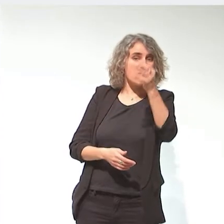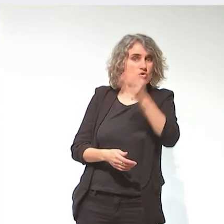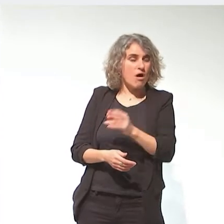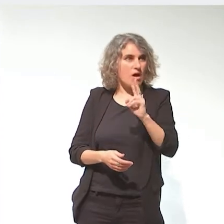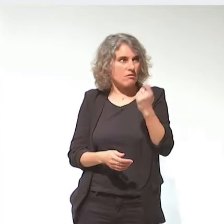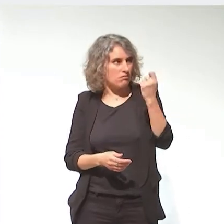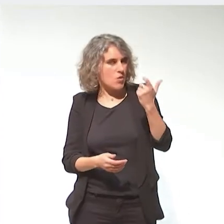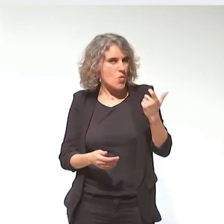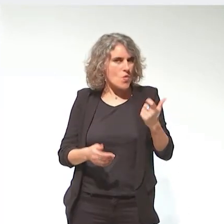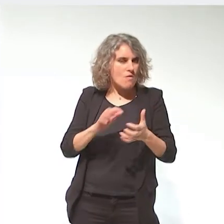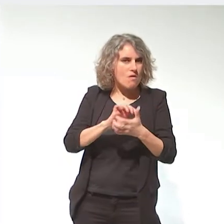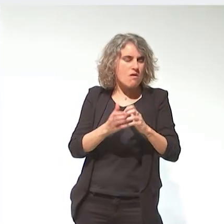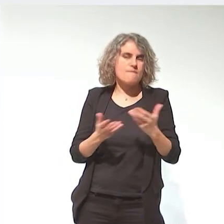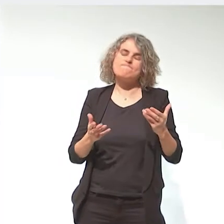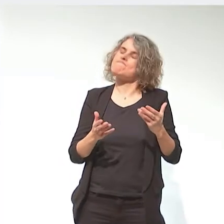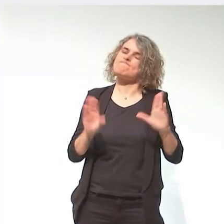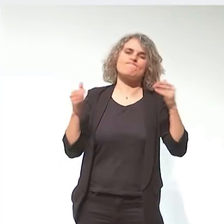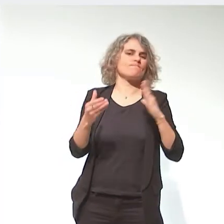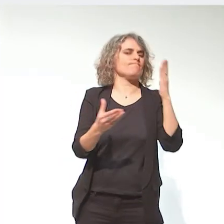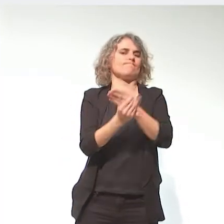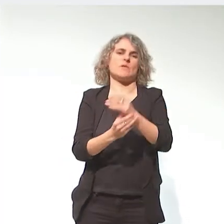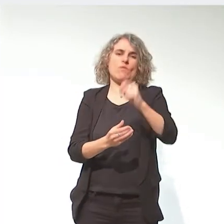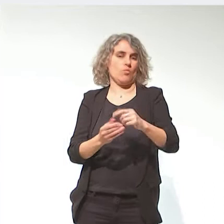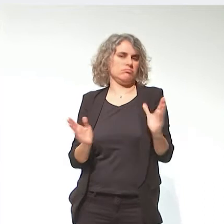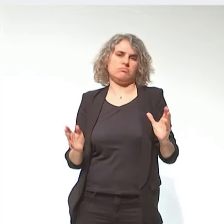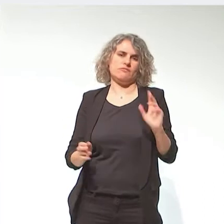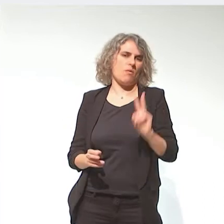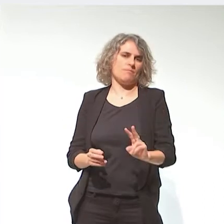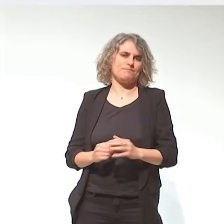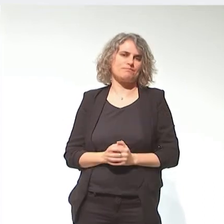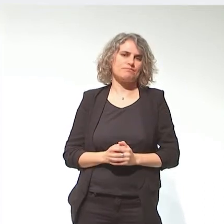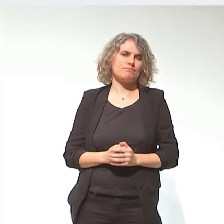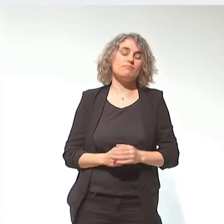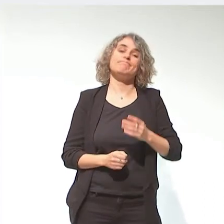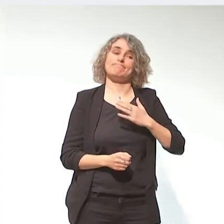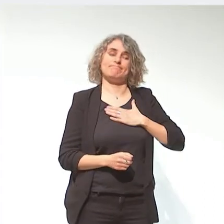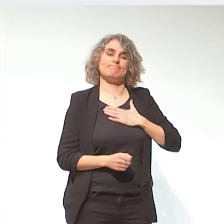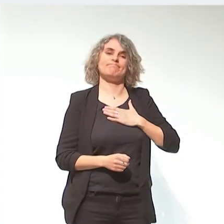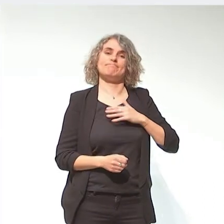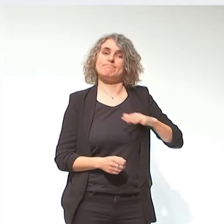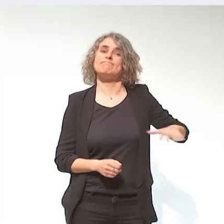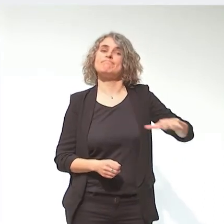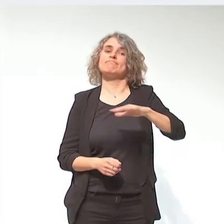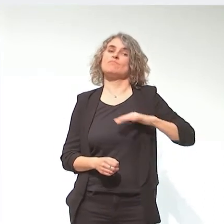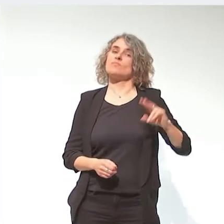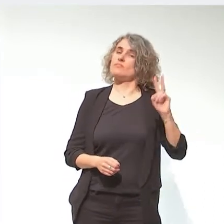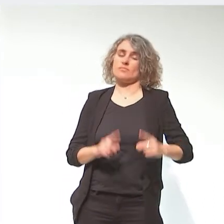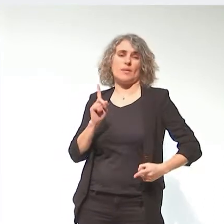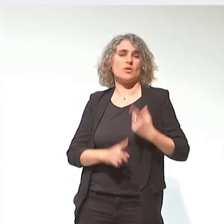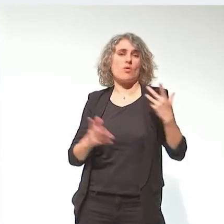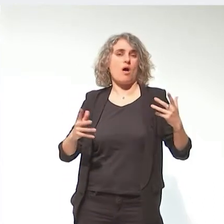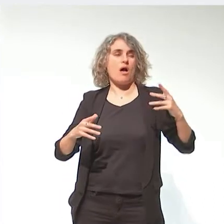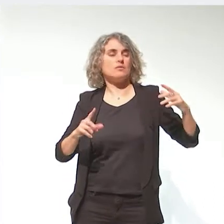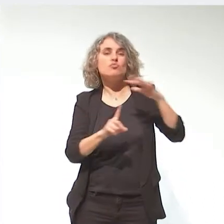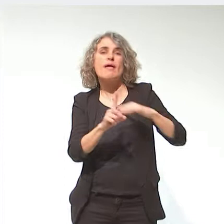all levels is very clear. We must ensure a fully accessible environment, inclusive